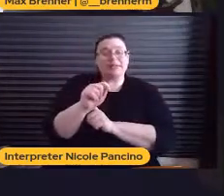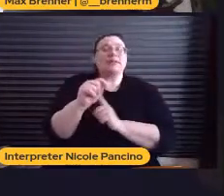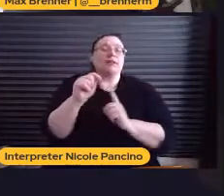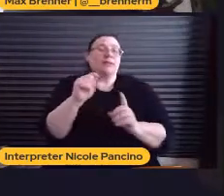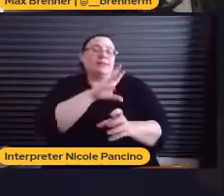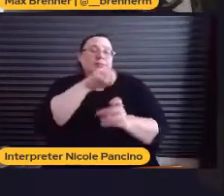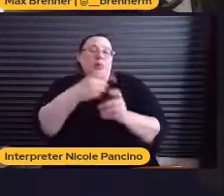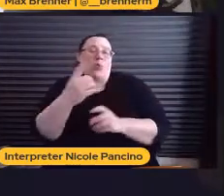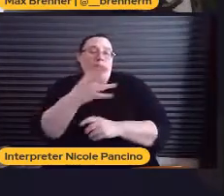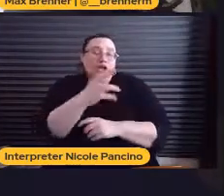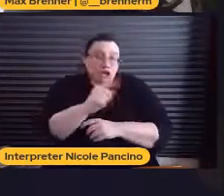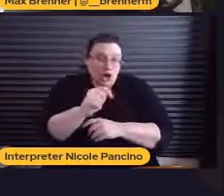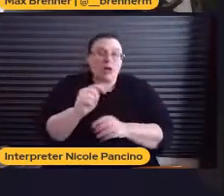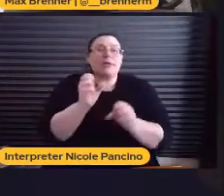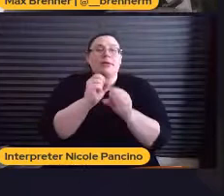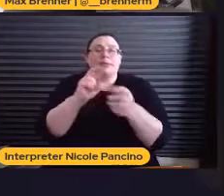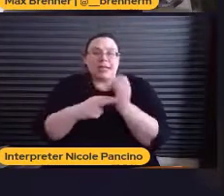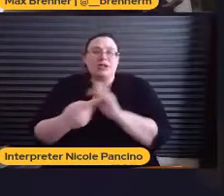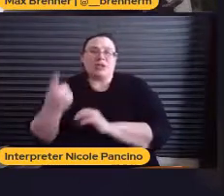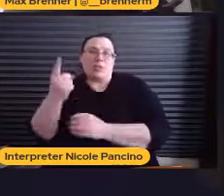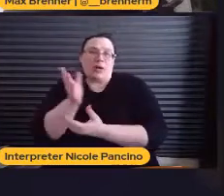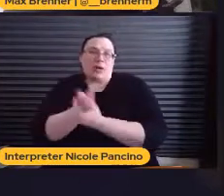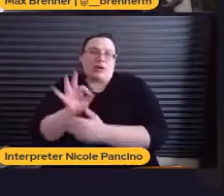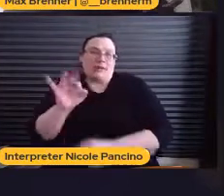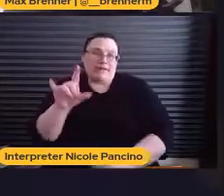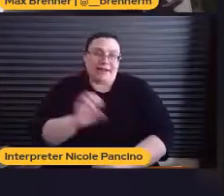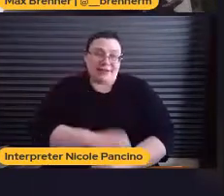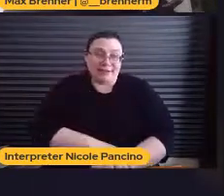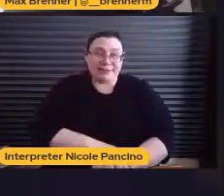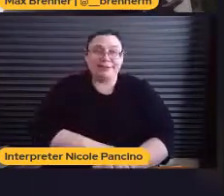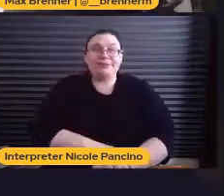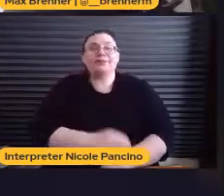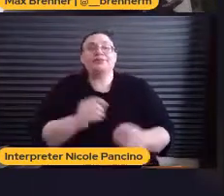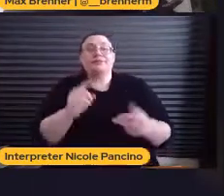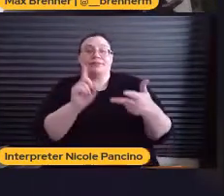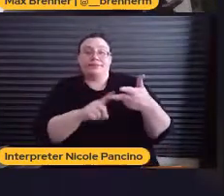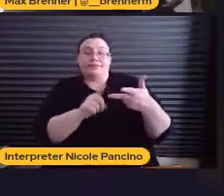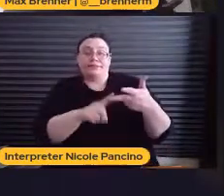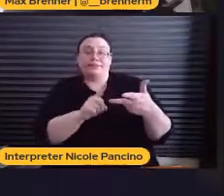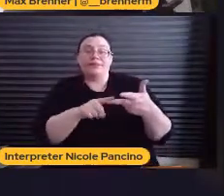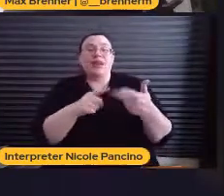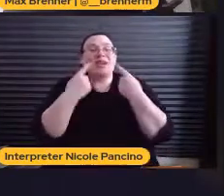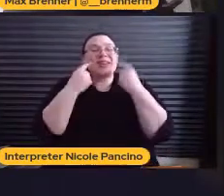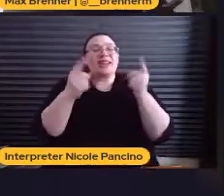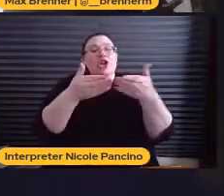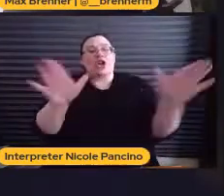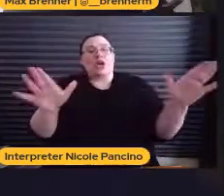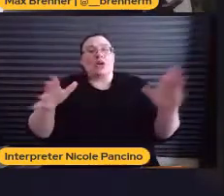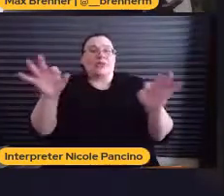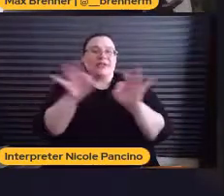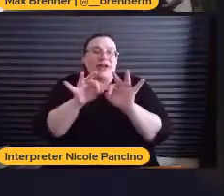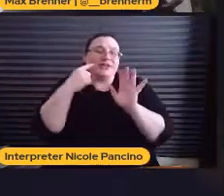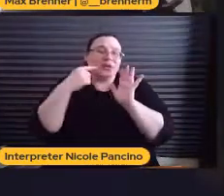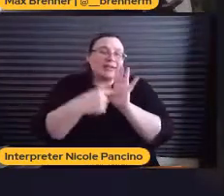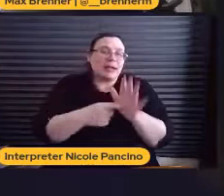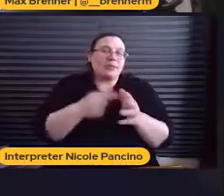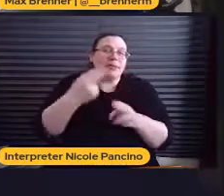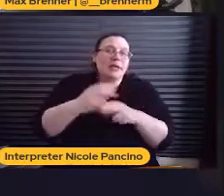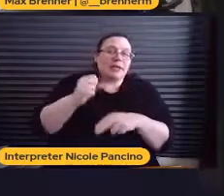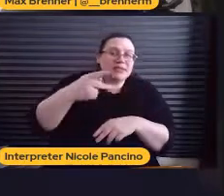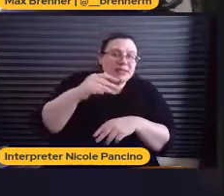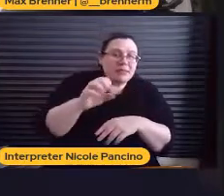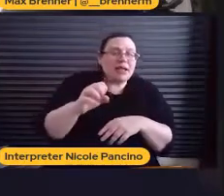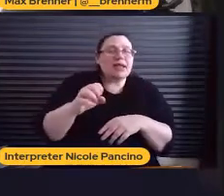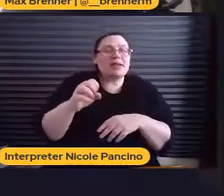result in one file. Also, you can declare some global values here. So for example, in Kubernetes namespace, you want to put